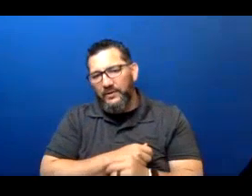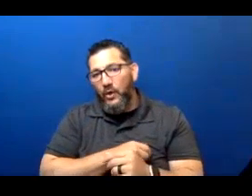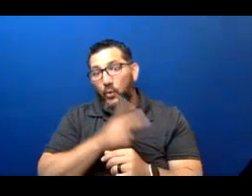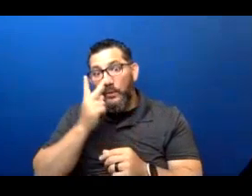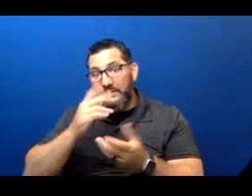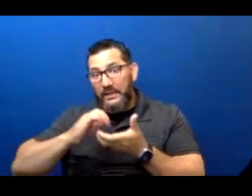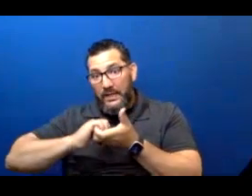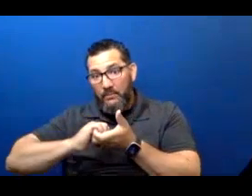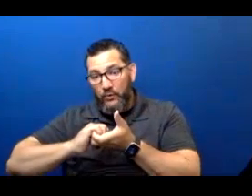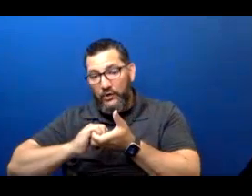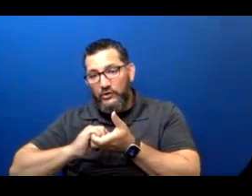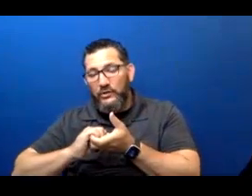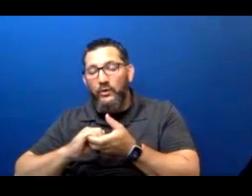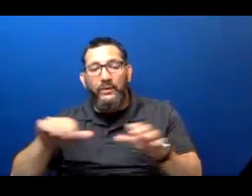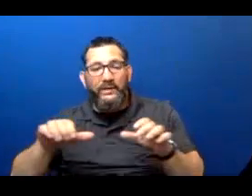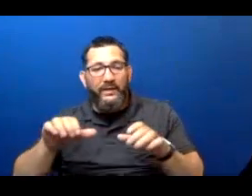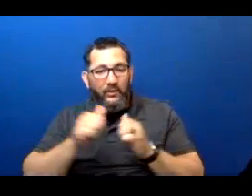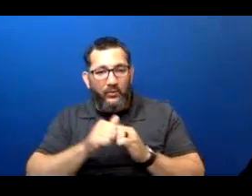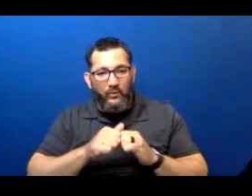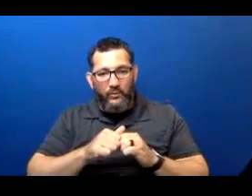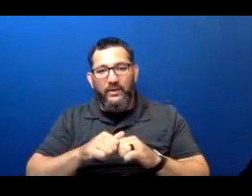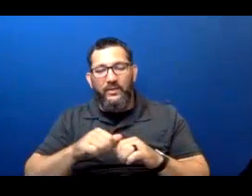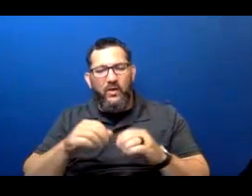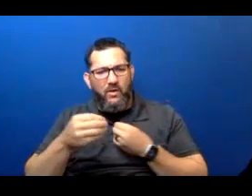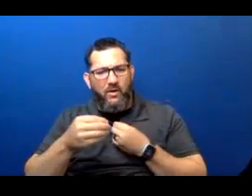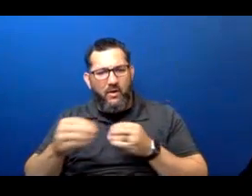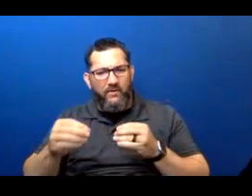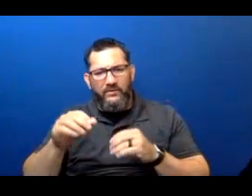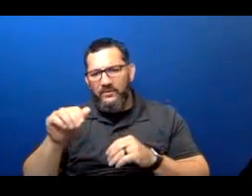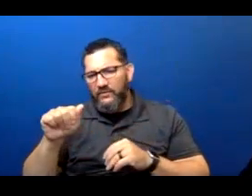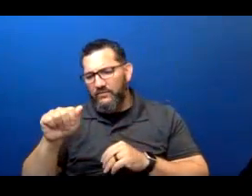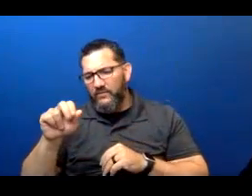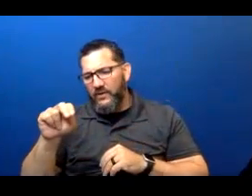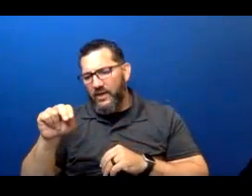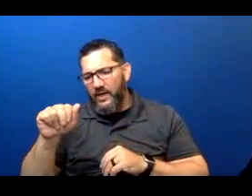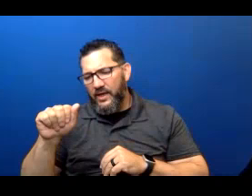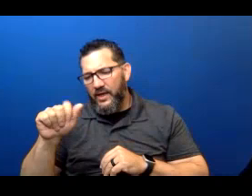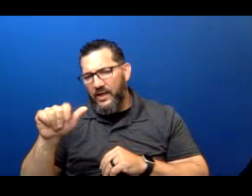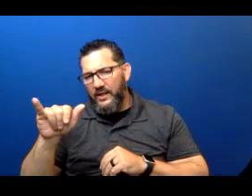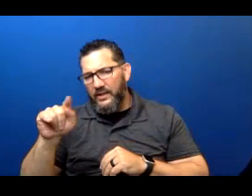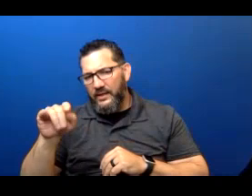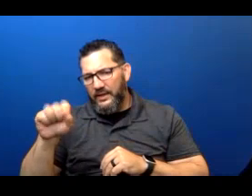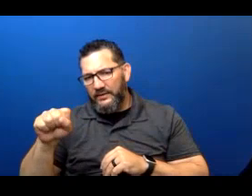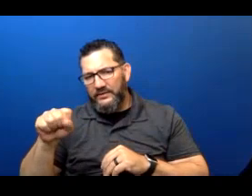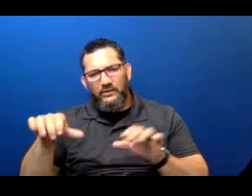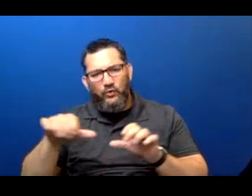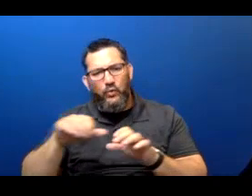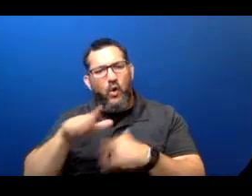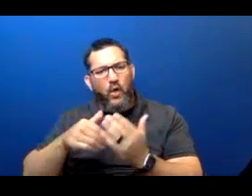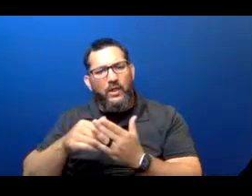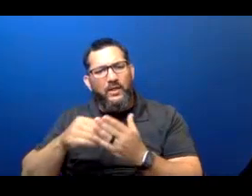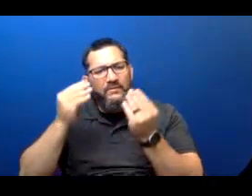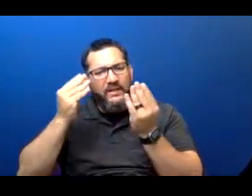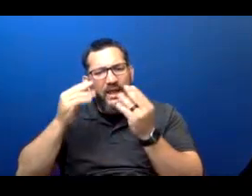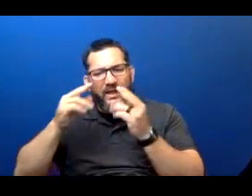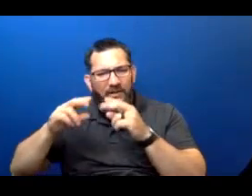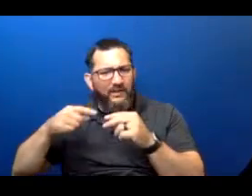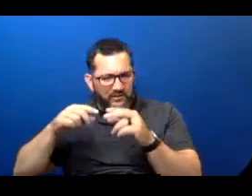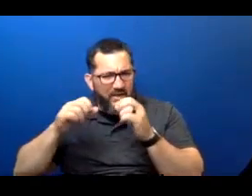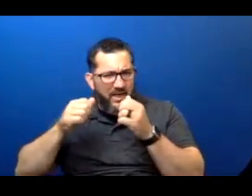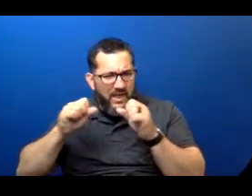that we were able to do with the Office of Analytics. They were able to give us all the data. And like I said earlier, we